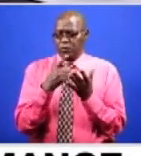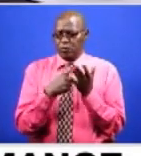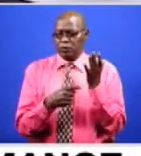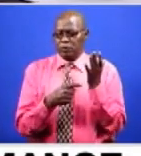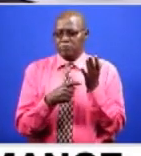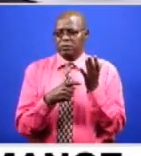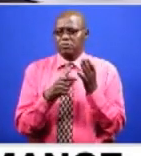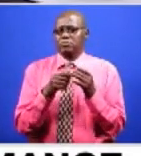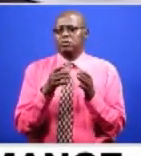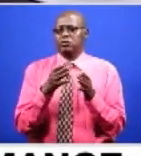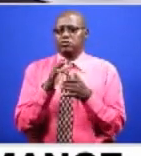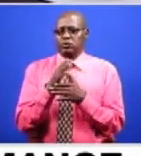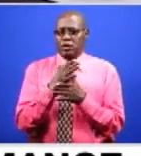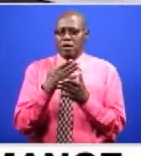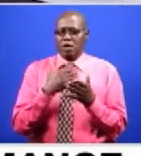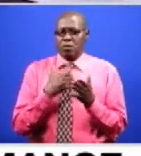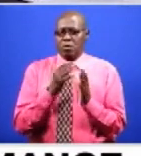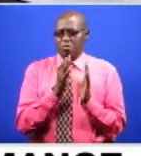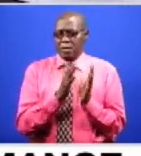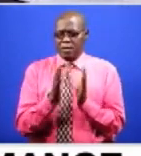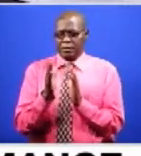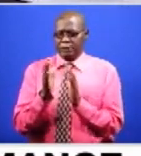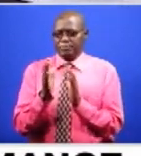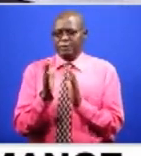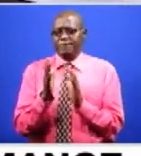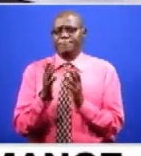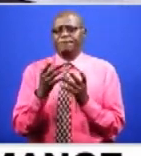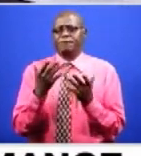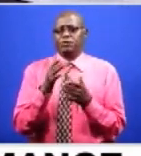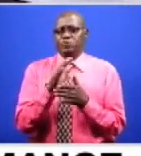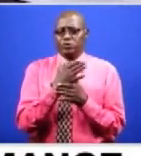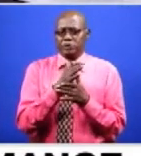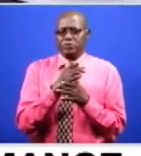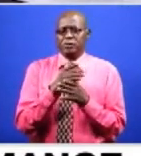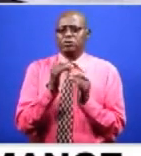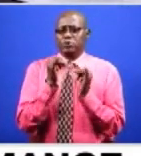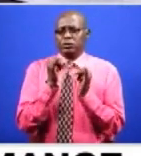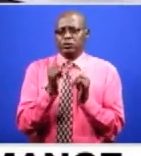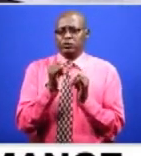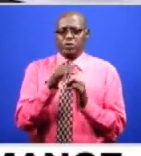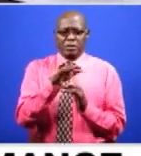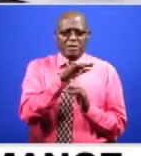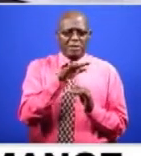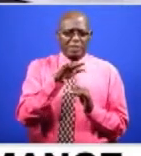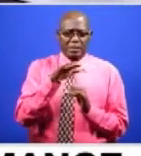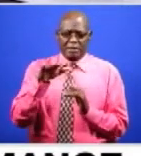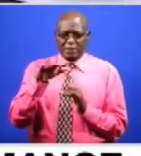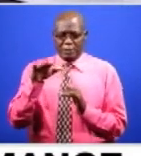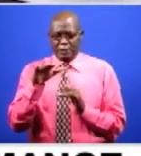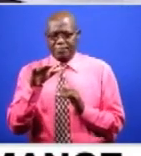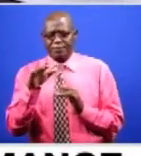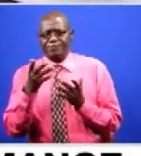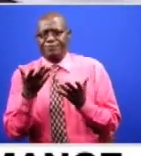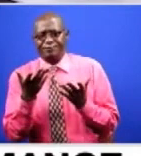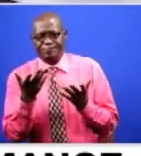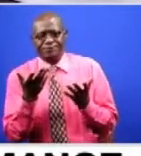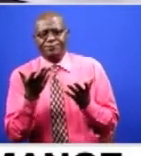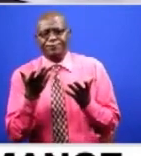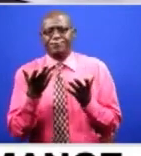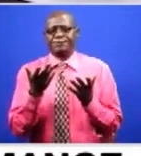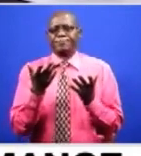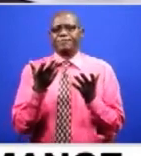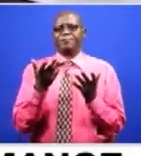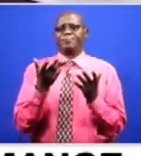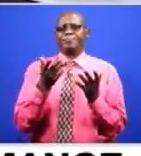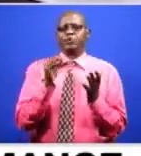to share our plans, to share our new areas in terms of the strategic thrusts that we are